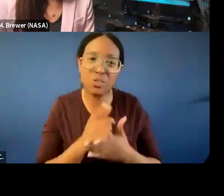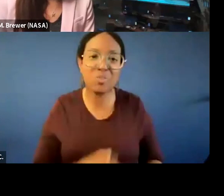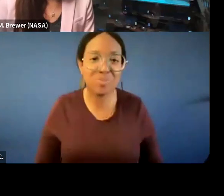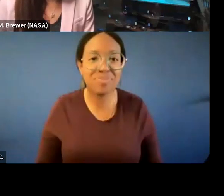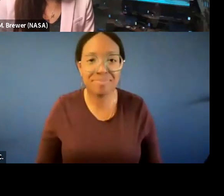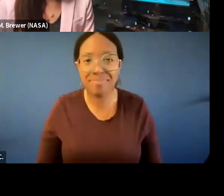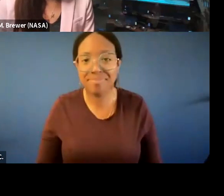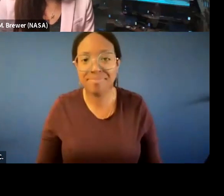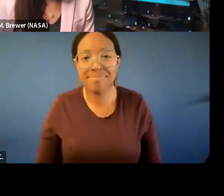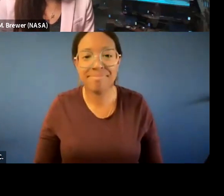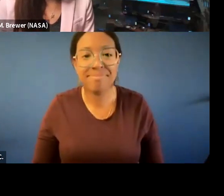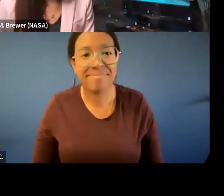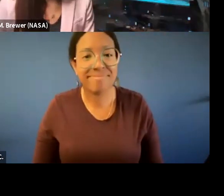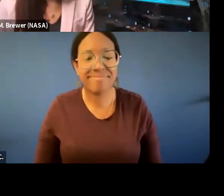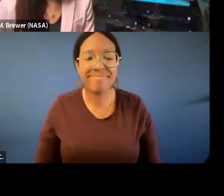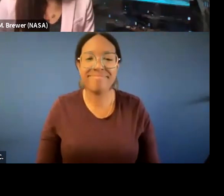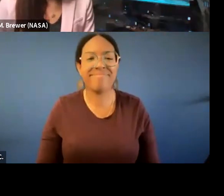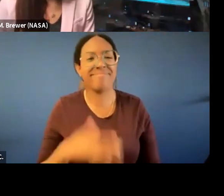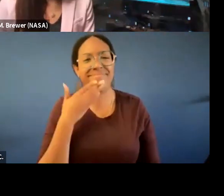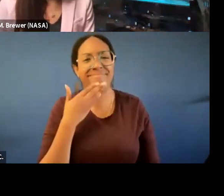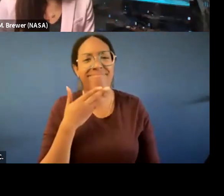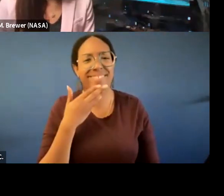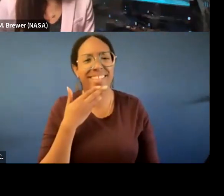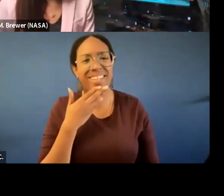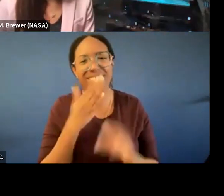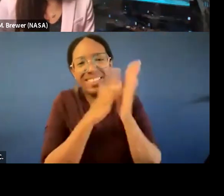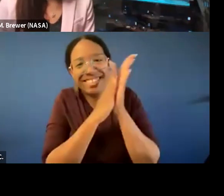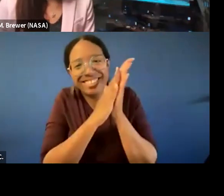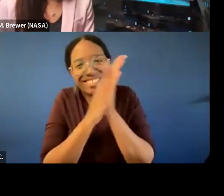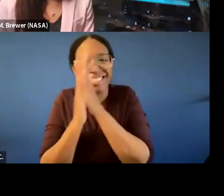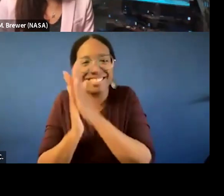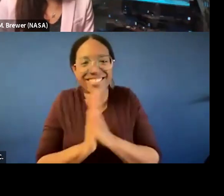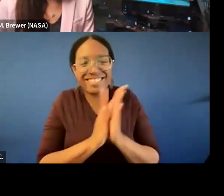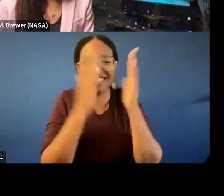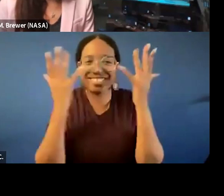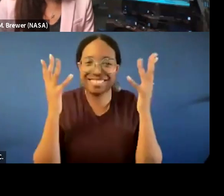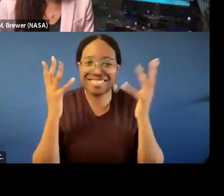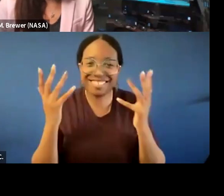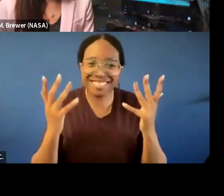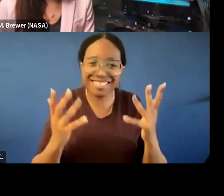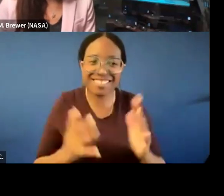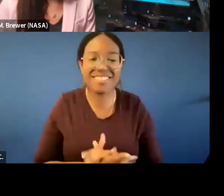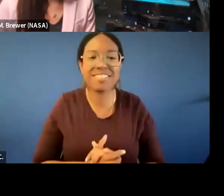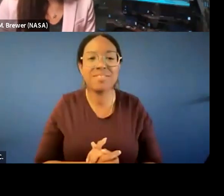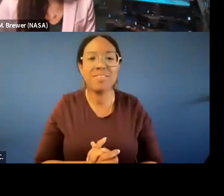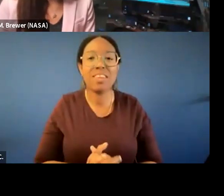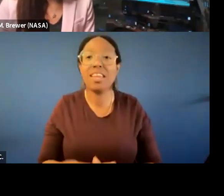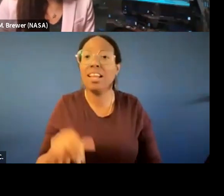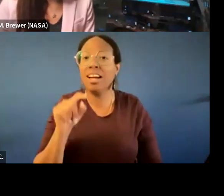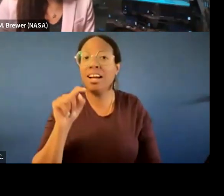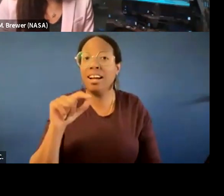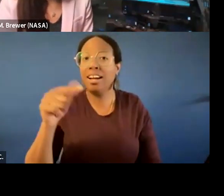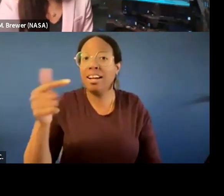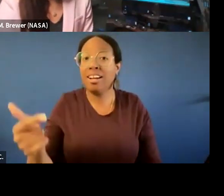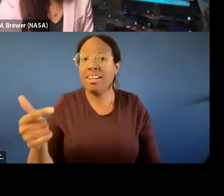moment. Wow, thank you, Heidi. Again, I feel like round of applause for you. Tracy, you're next in